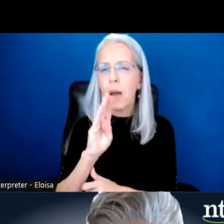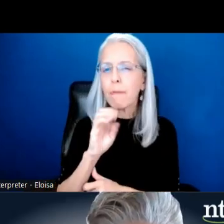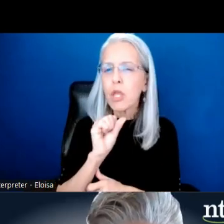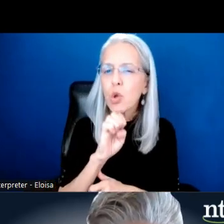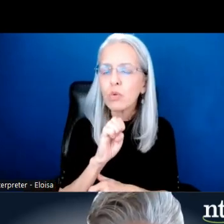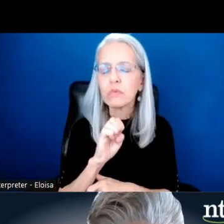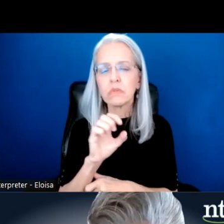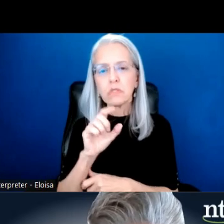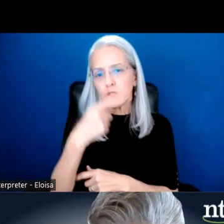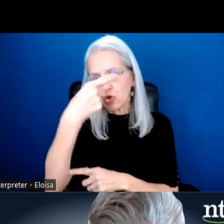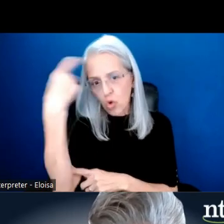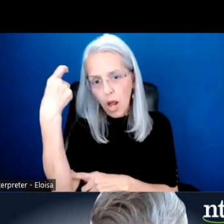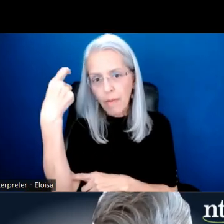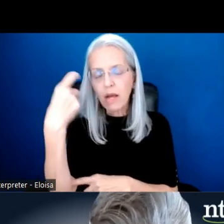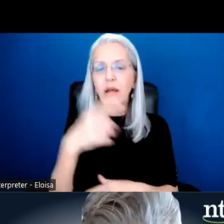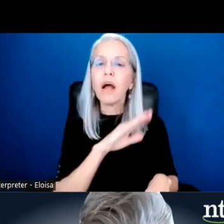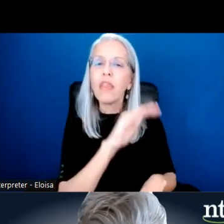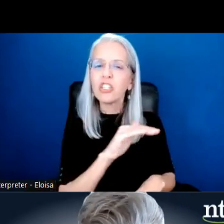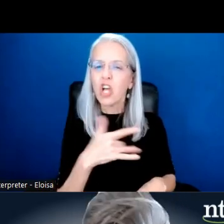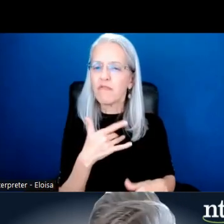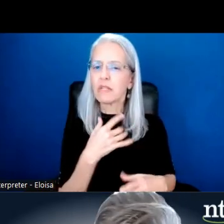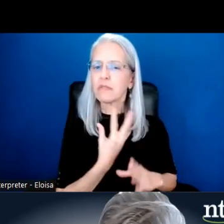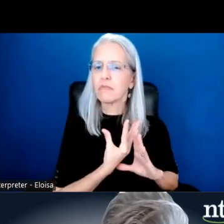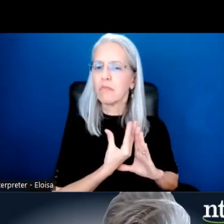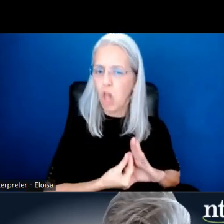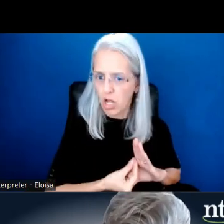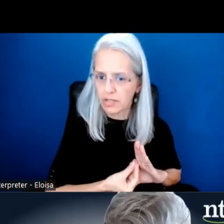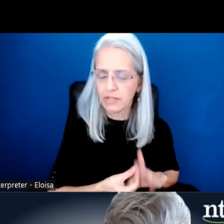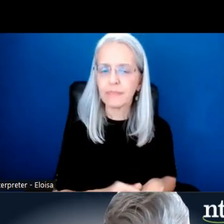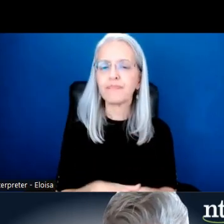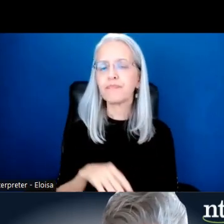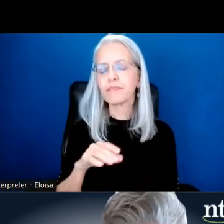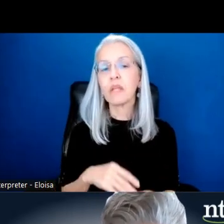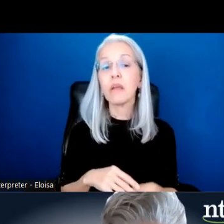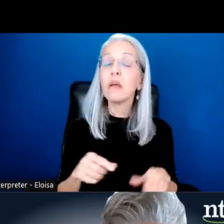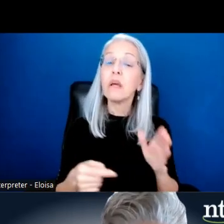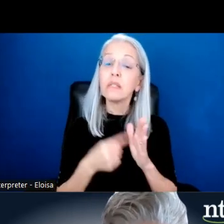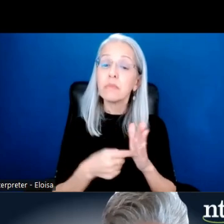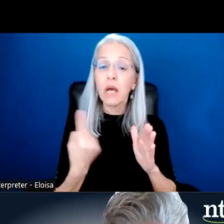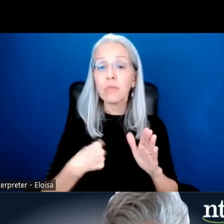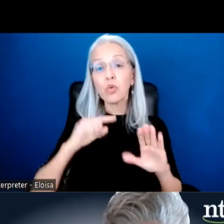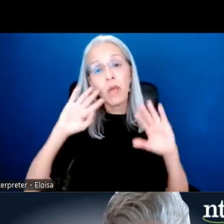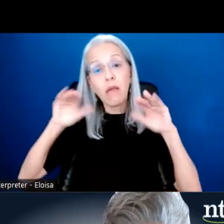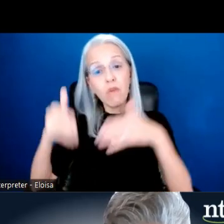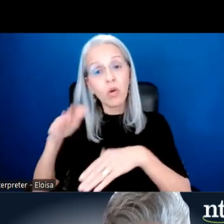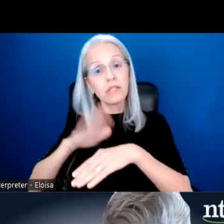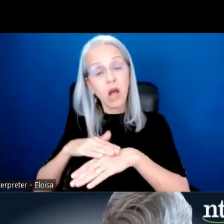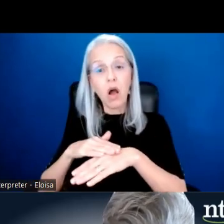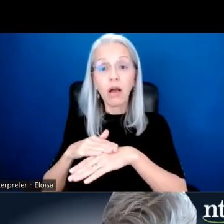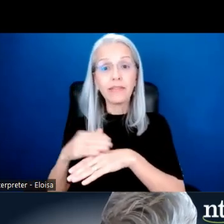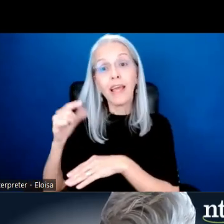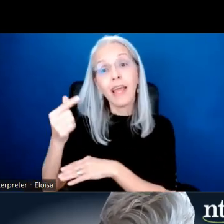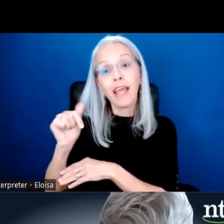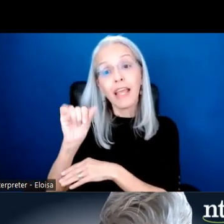of loss for the child or the youth. Oftentimes we focus on the gains in adoption. For example, we find a family